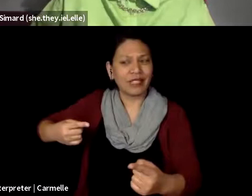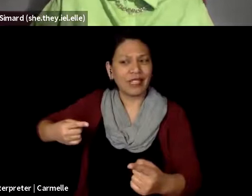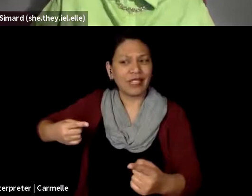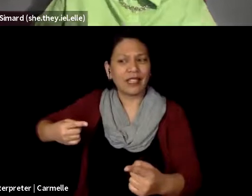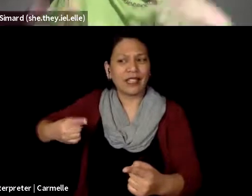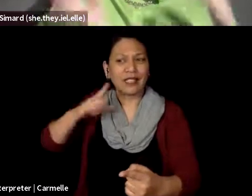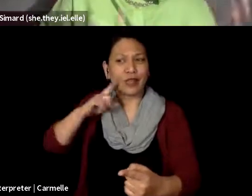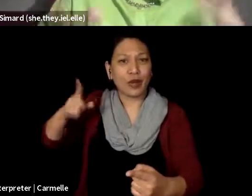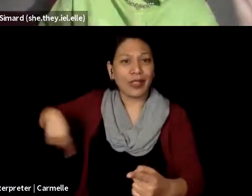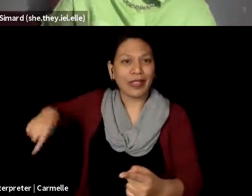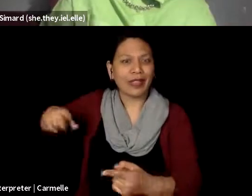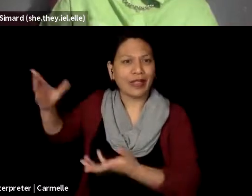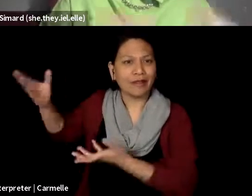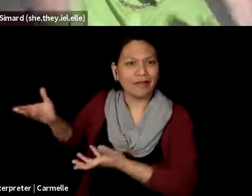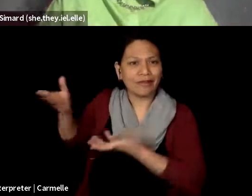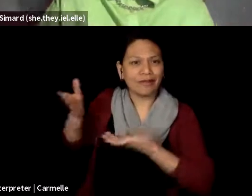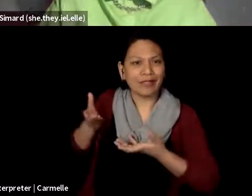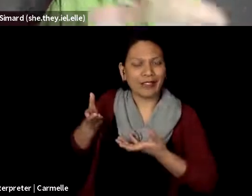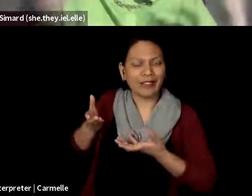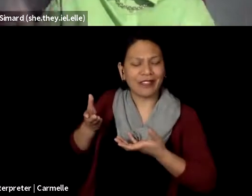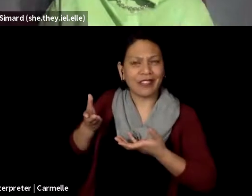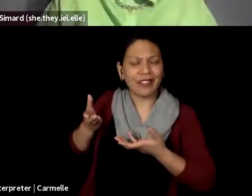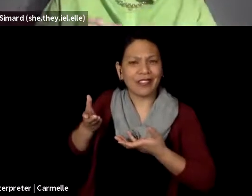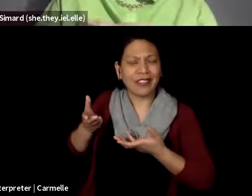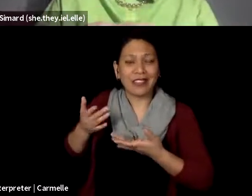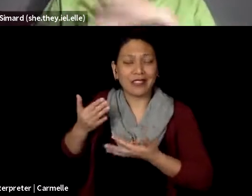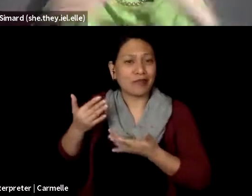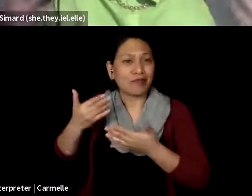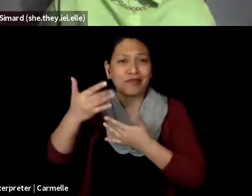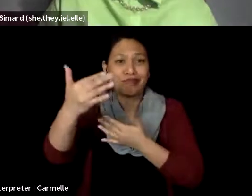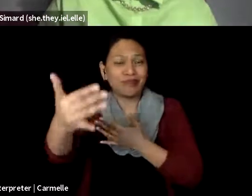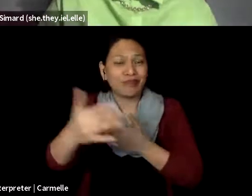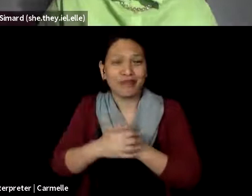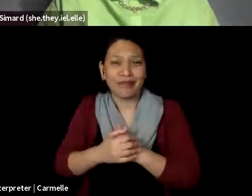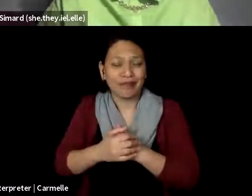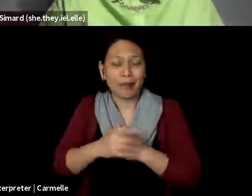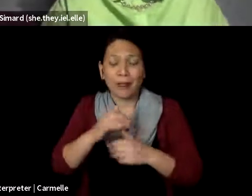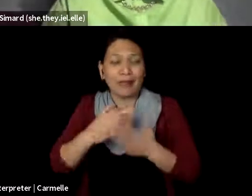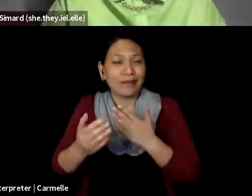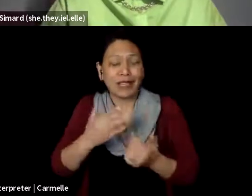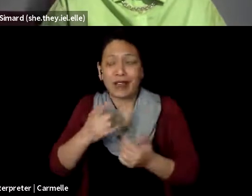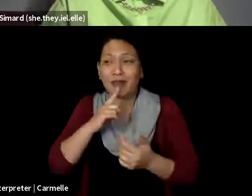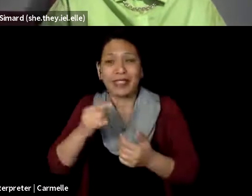what they needed, you know, 25 years, 50 years, 10 thousands of years ago,